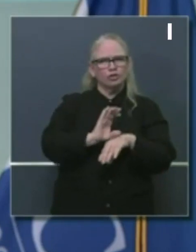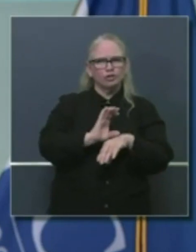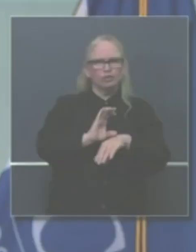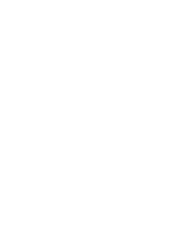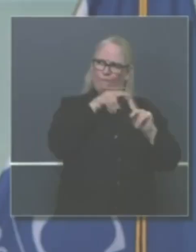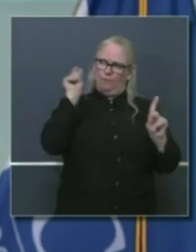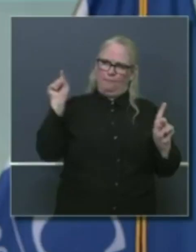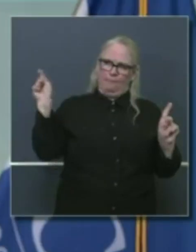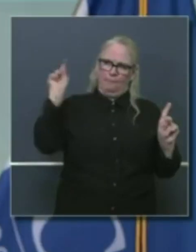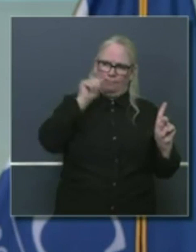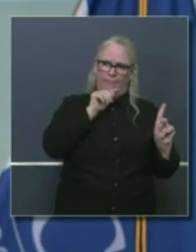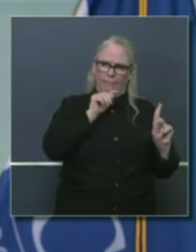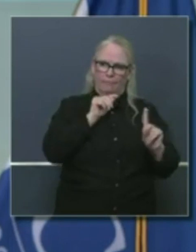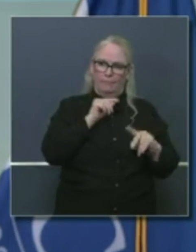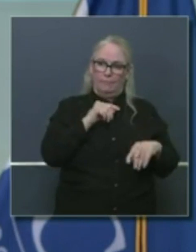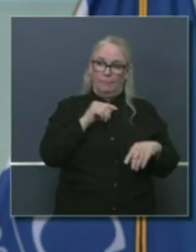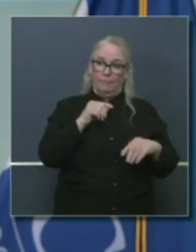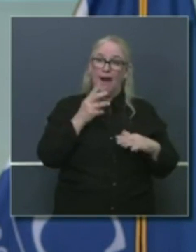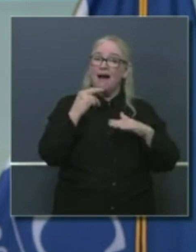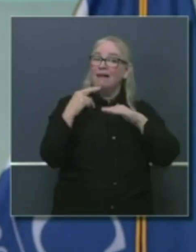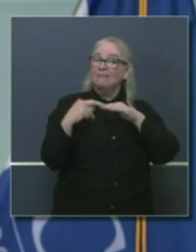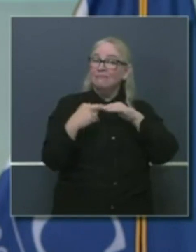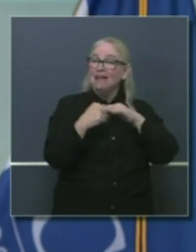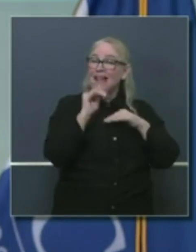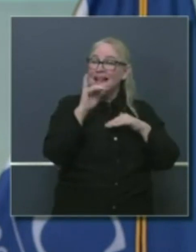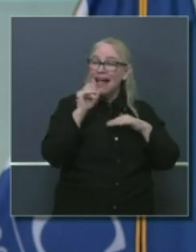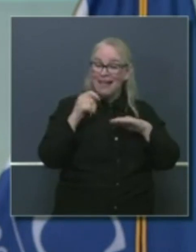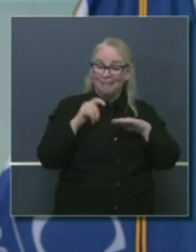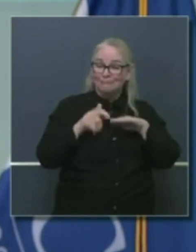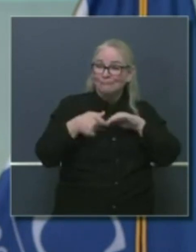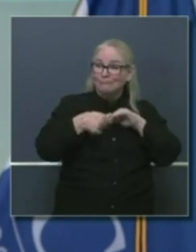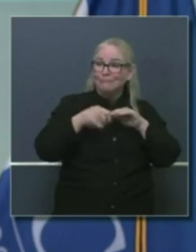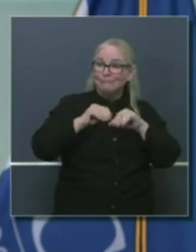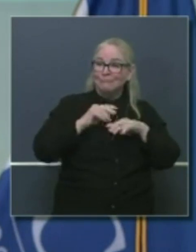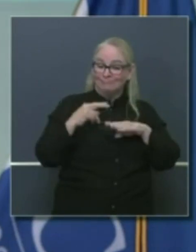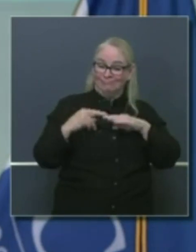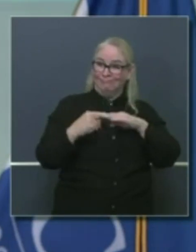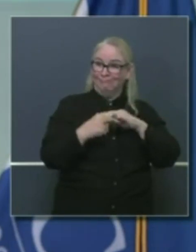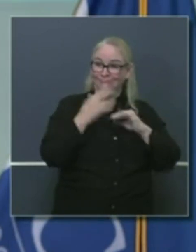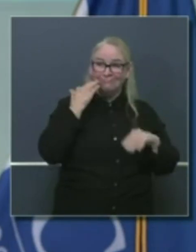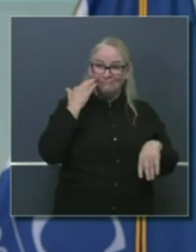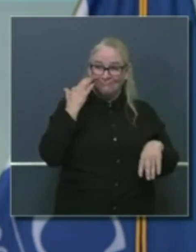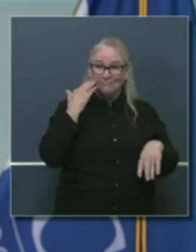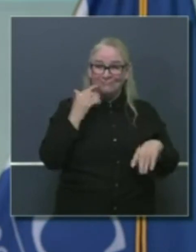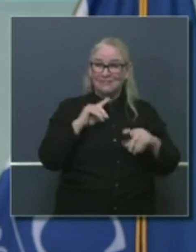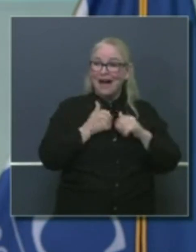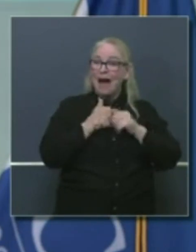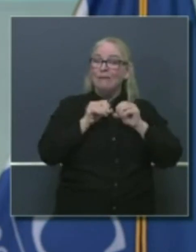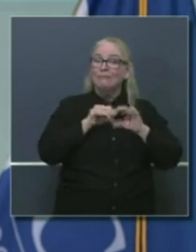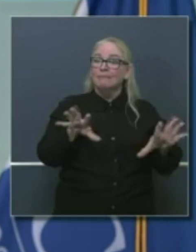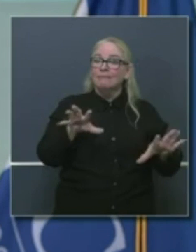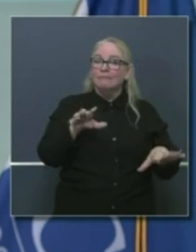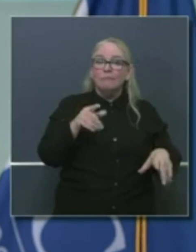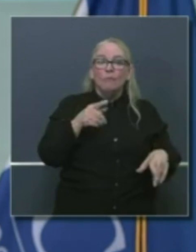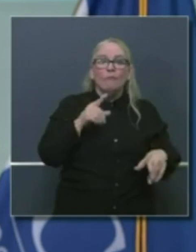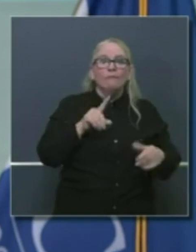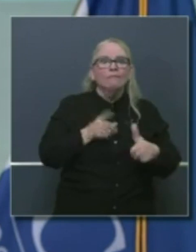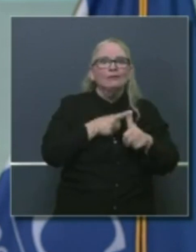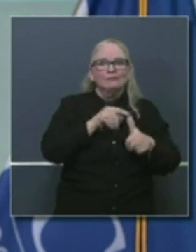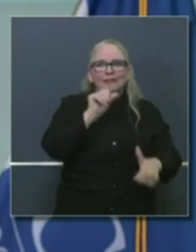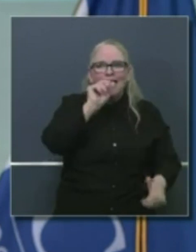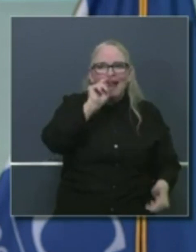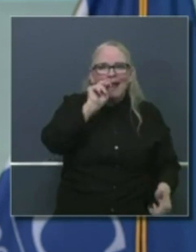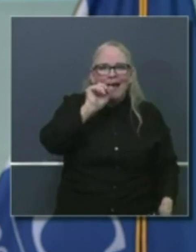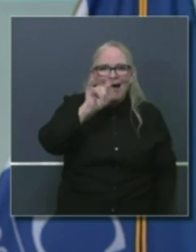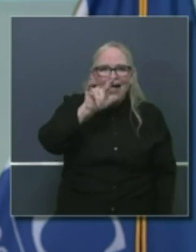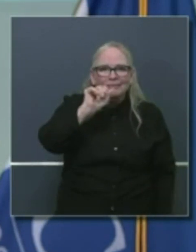that list. This whole thing started in the state of California, the first community spread in a nail salon. I just want to remind you,